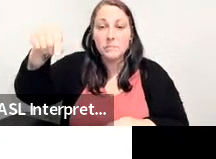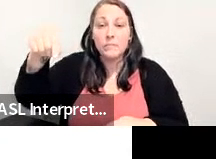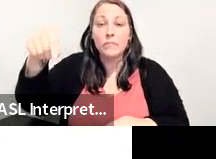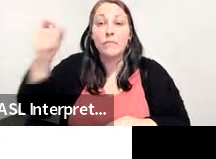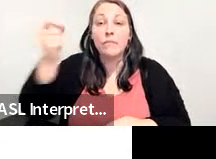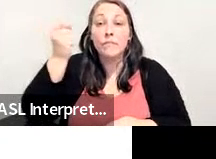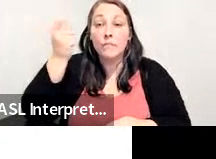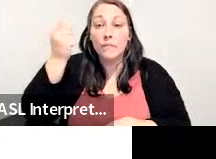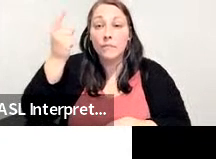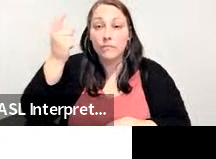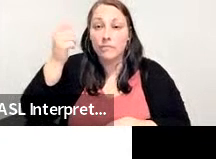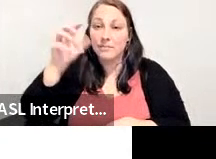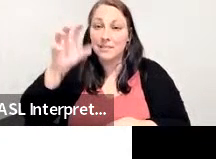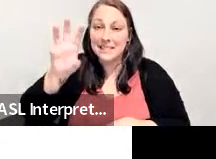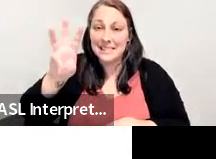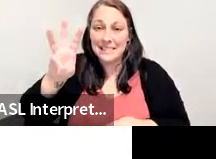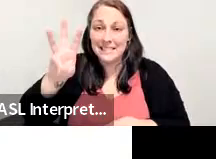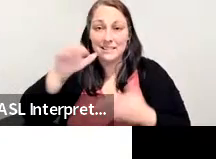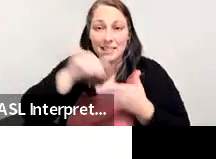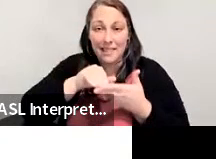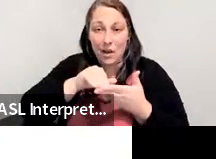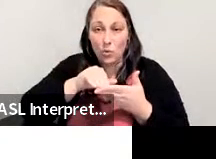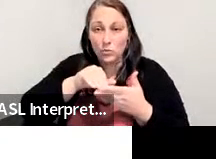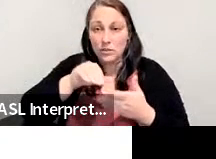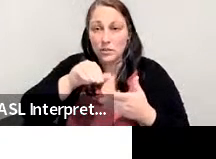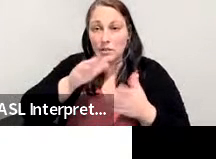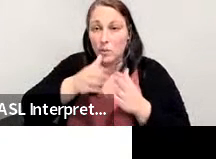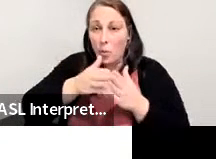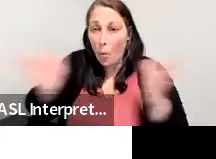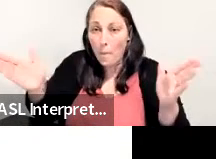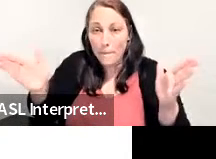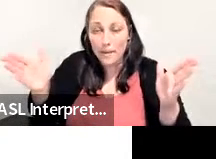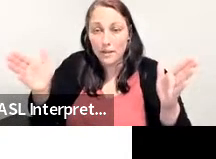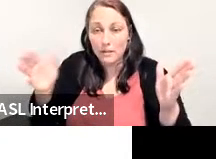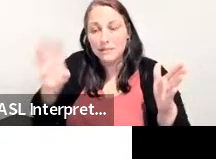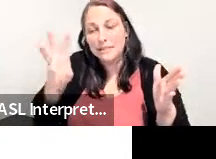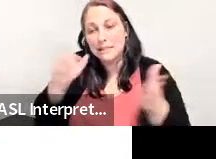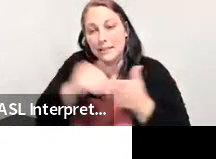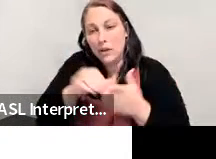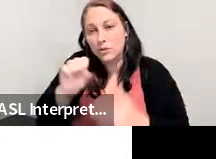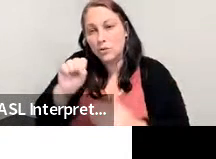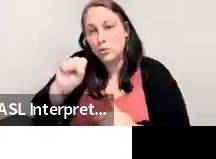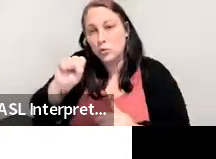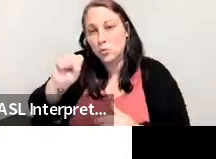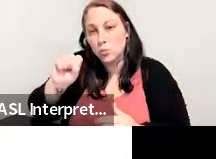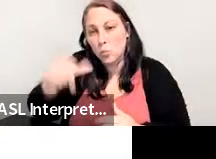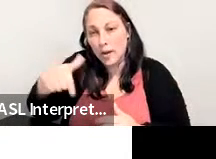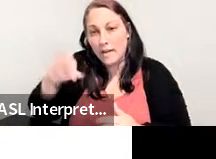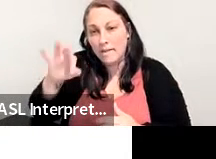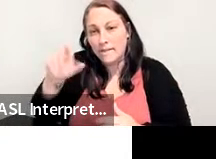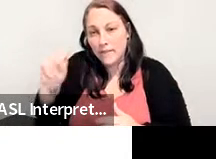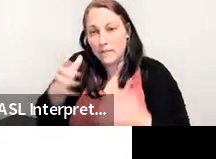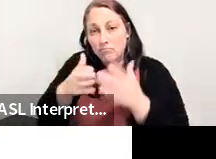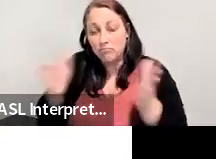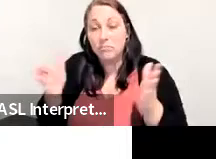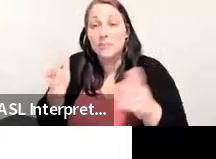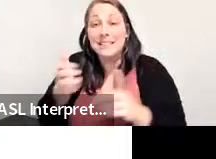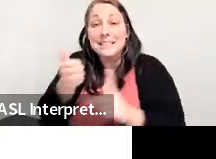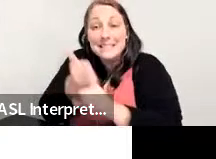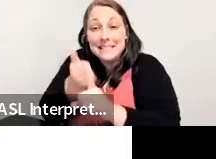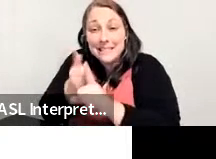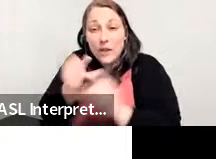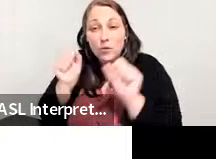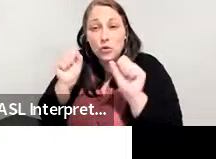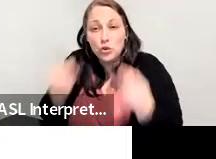foot open space is that it could in its own right become a destination, obviously drawn by the retail, but at being at the top